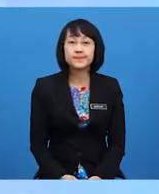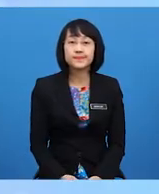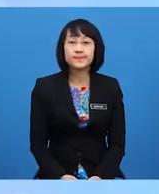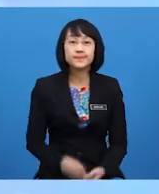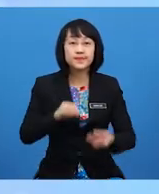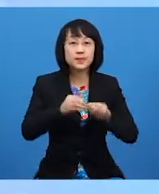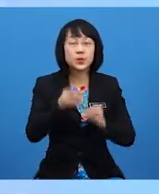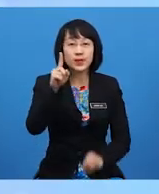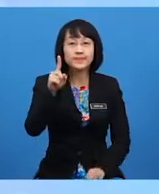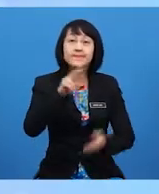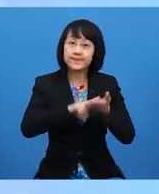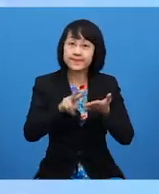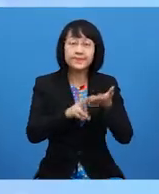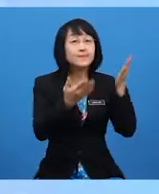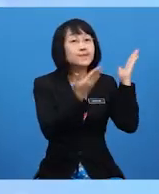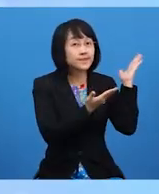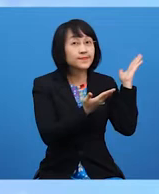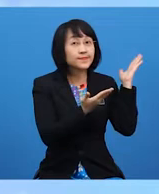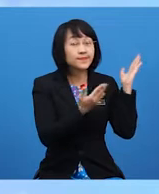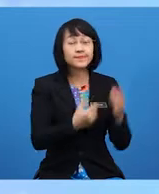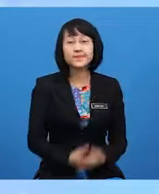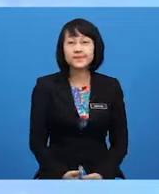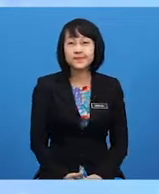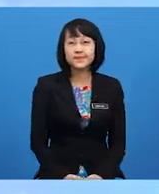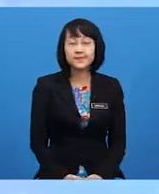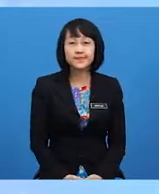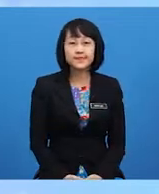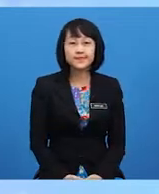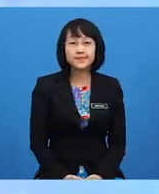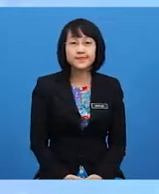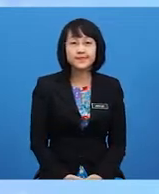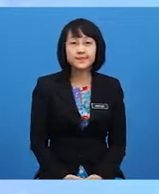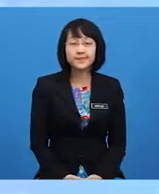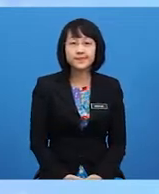Number one, a cat is sleeping in a box.